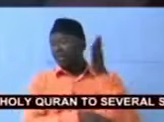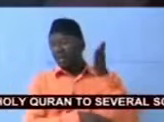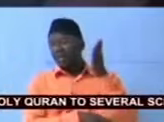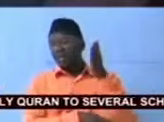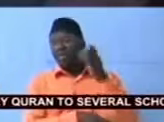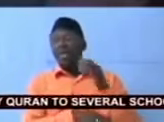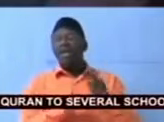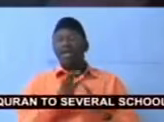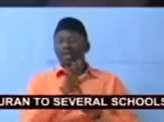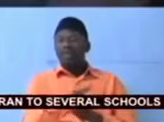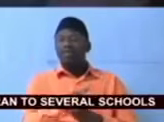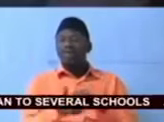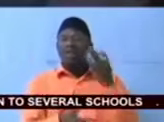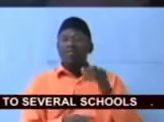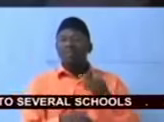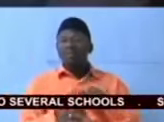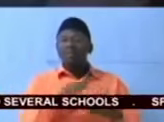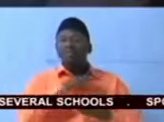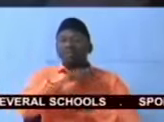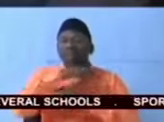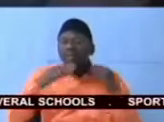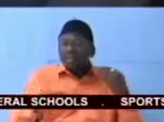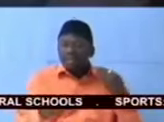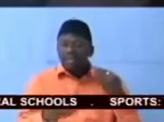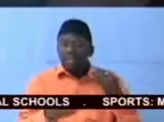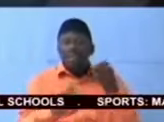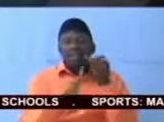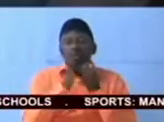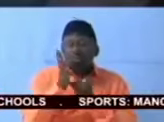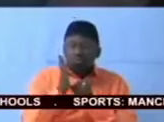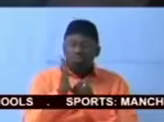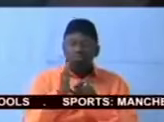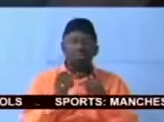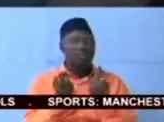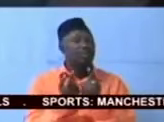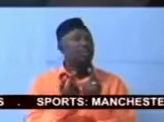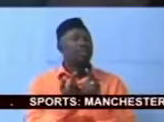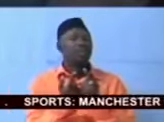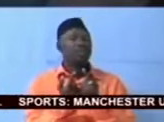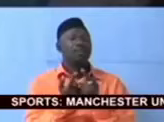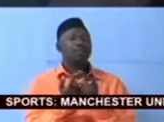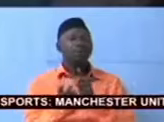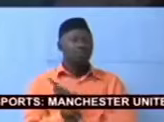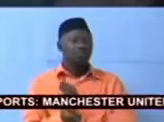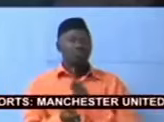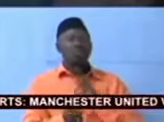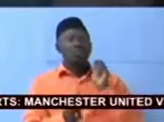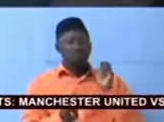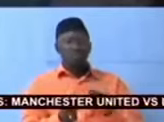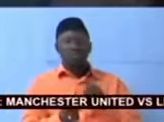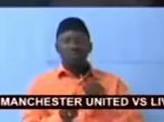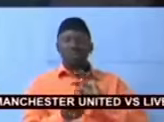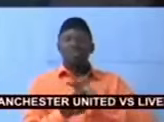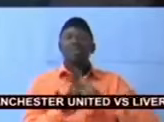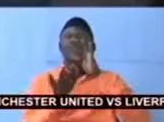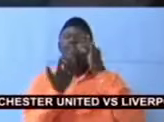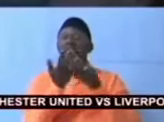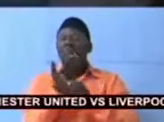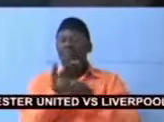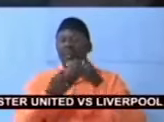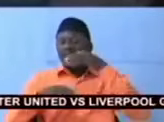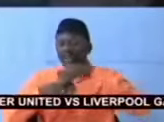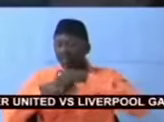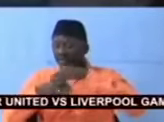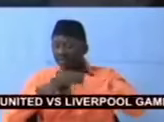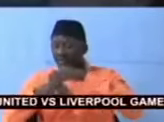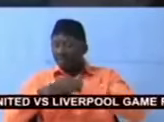murder case. Comme su fekke nak né mbiri ray la. We are required to transfer the file. Dañu wara toxal nak